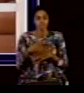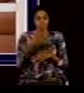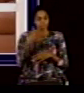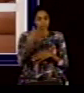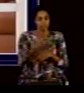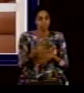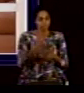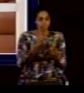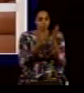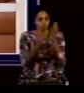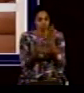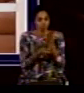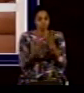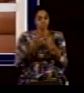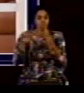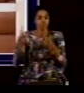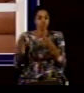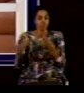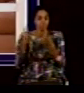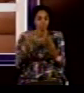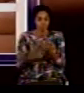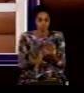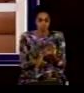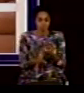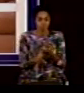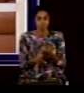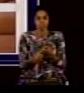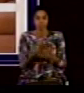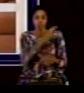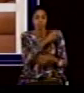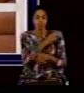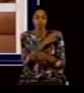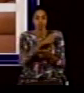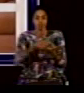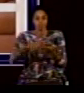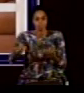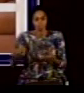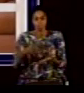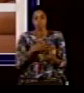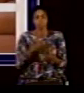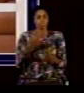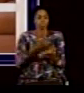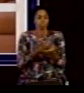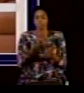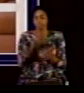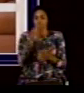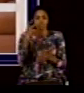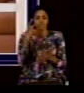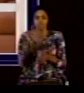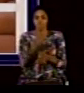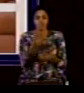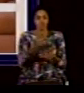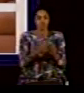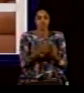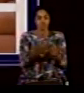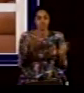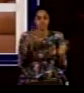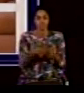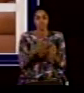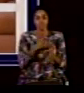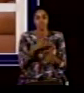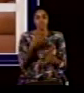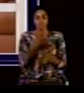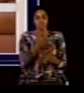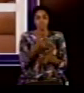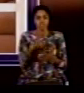seen anything. Then I went back, I cried to God. I told God that this crusade will not come and go without me having my testimony. It was on the